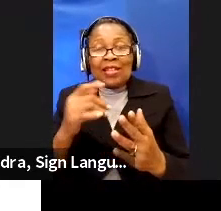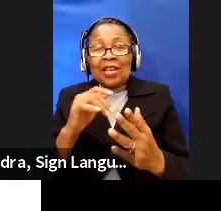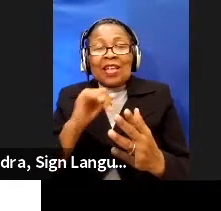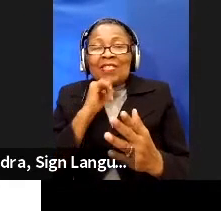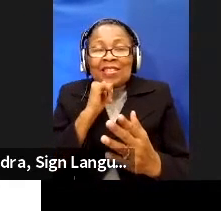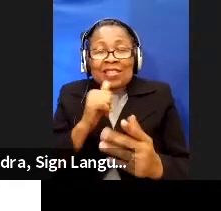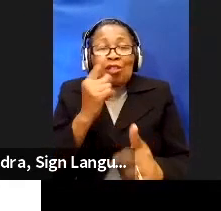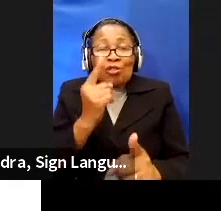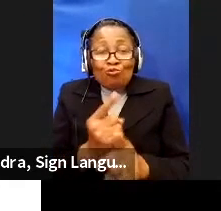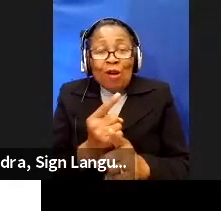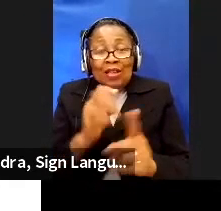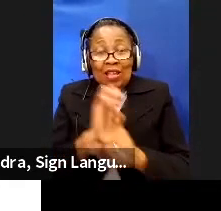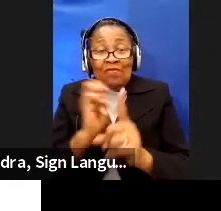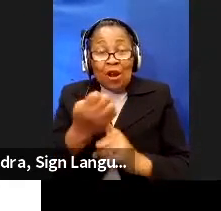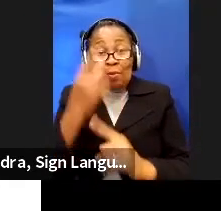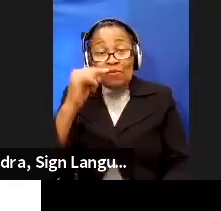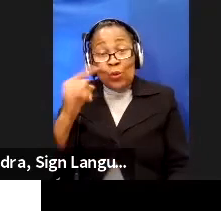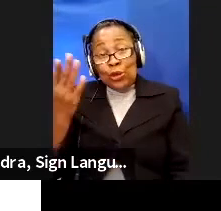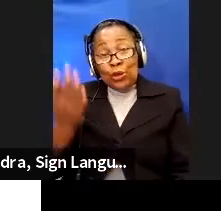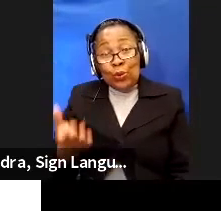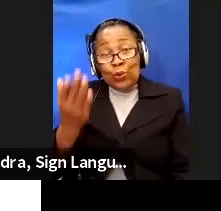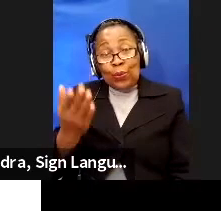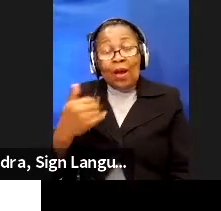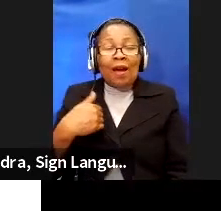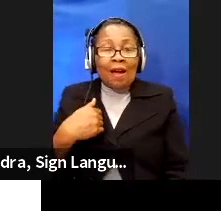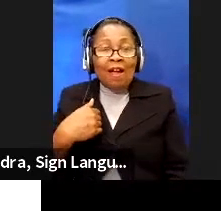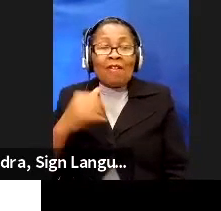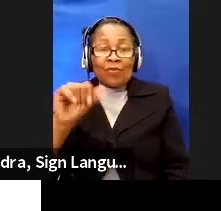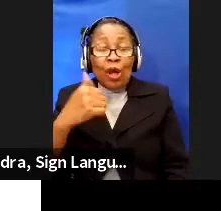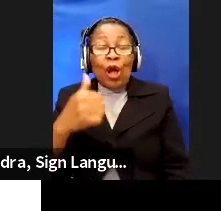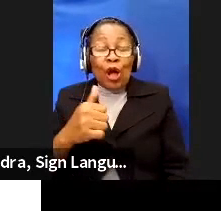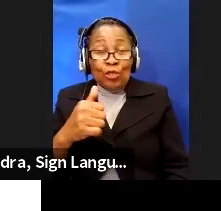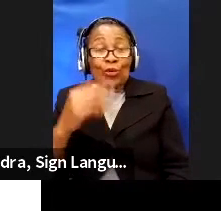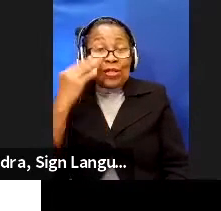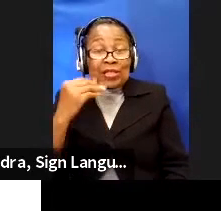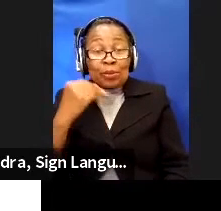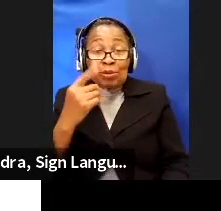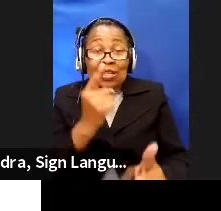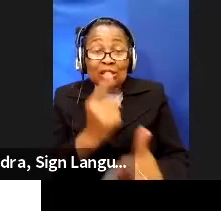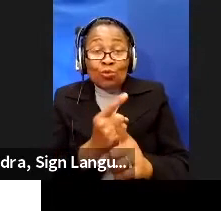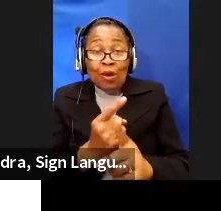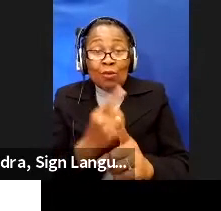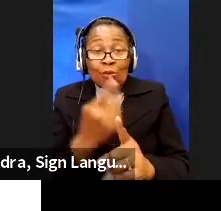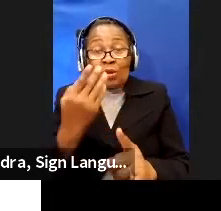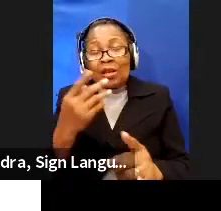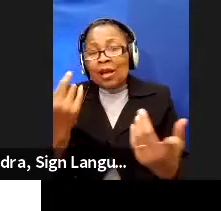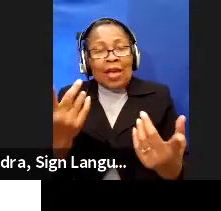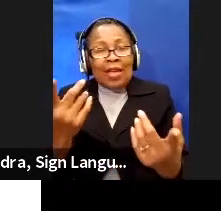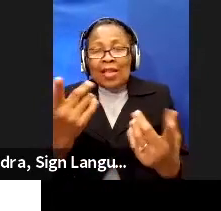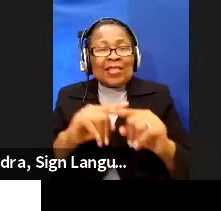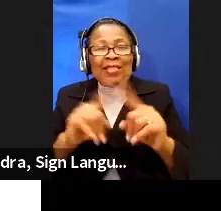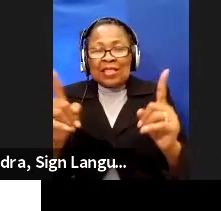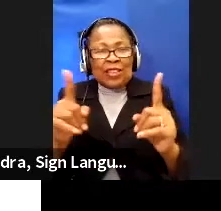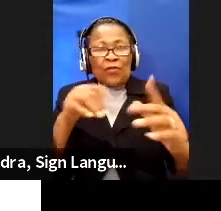environment for you. And I have other experiences that are the right environment. So you want to provide entry points for different people at